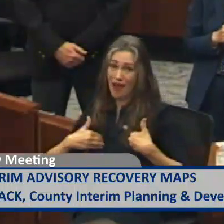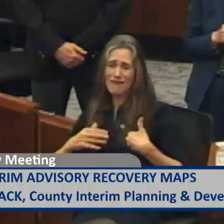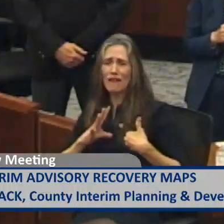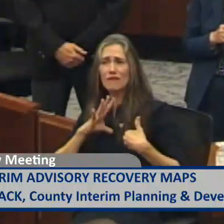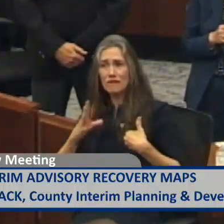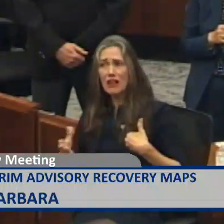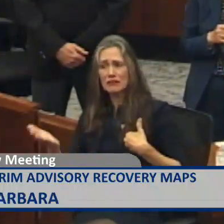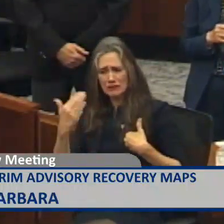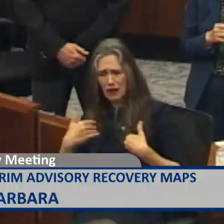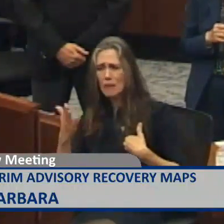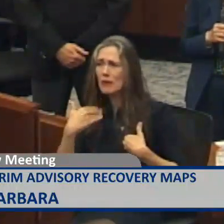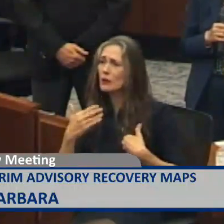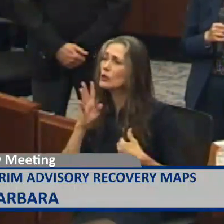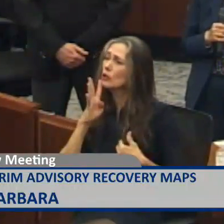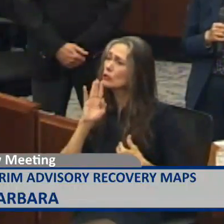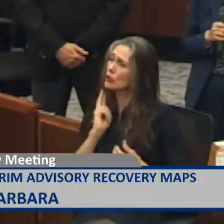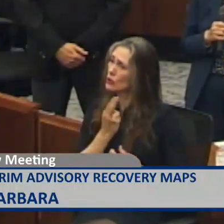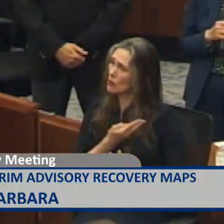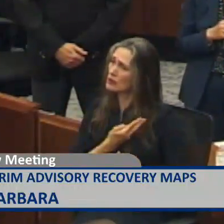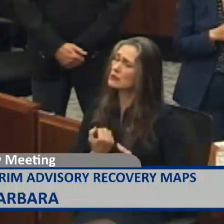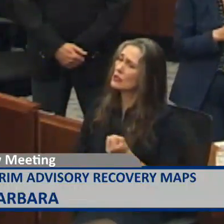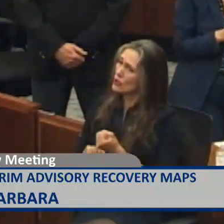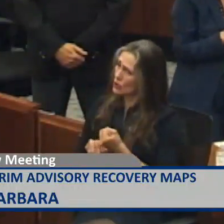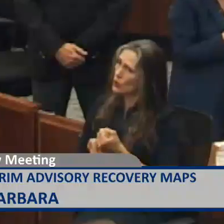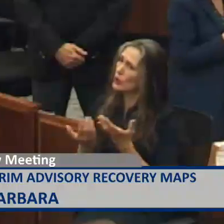already met with your case managers or don't have